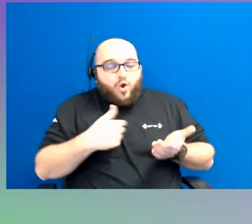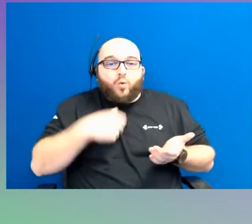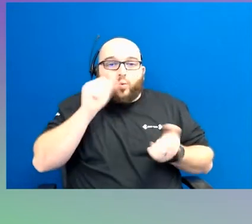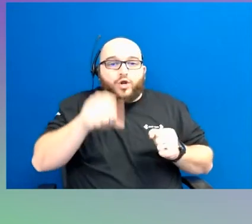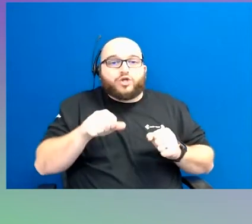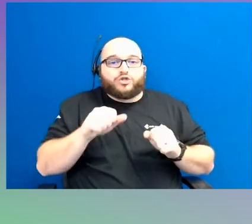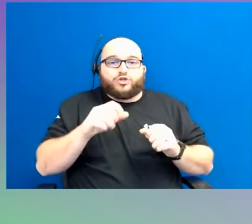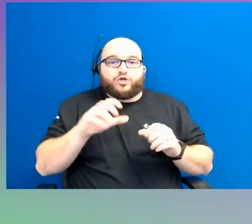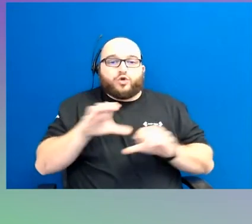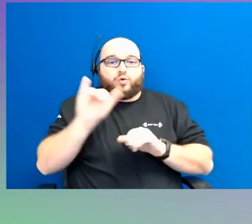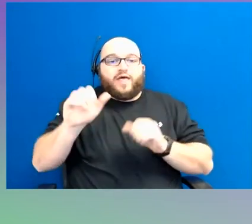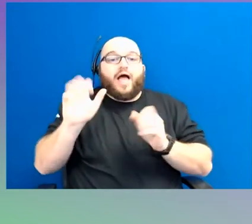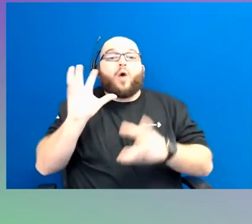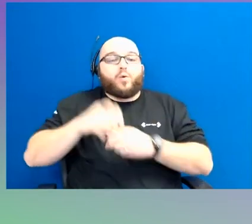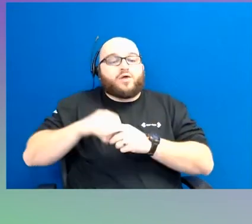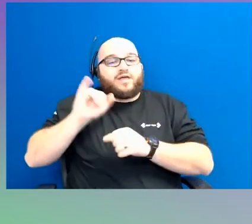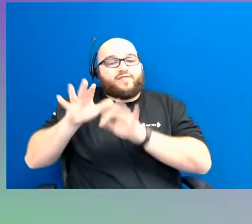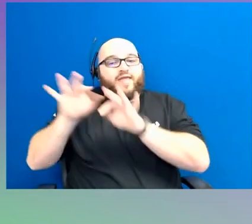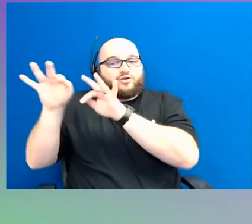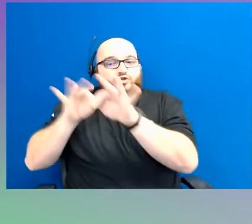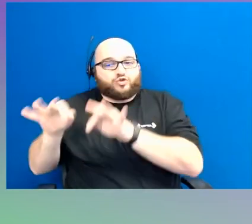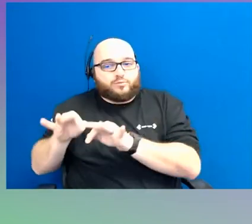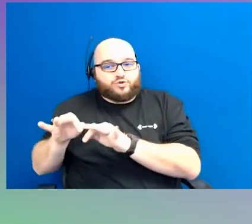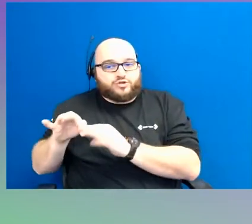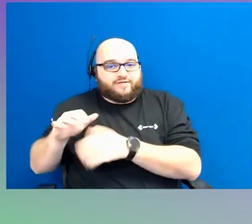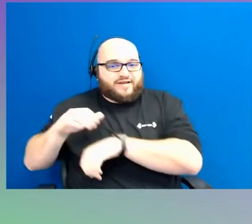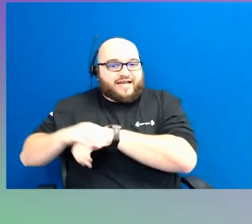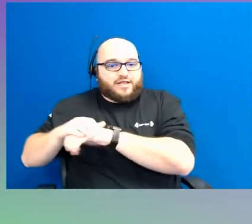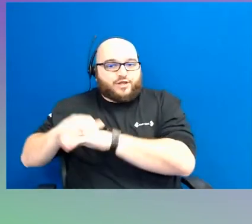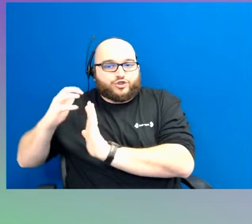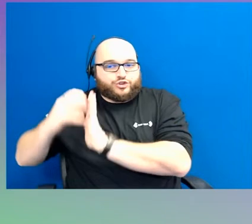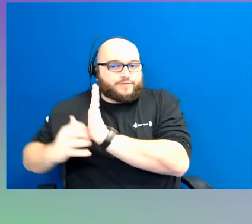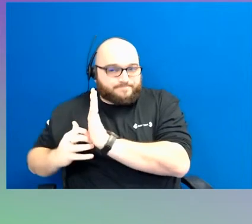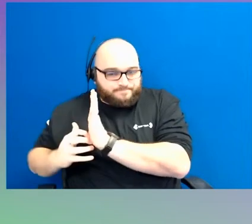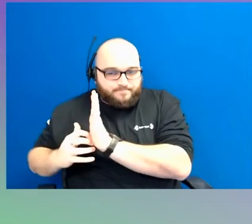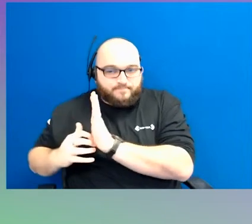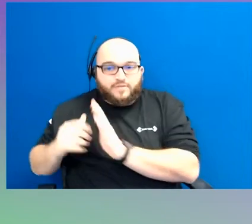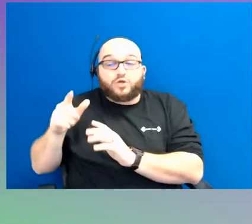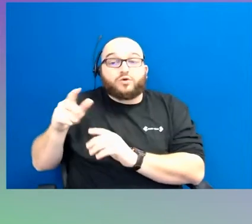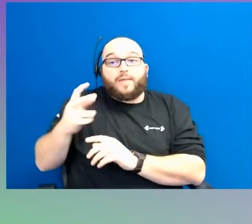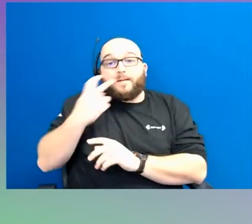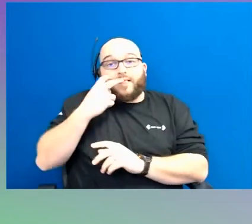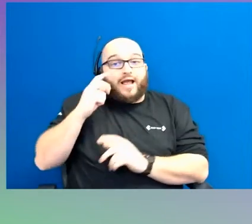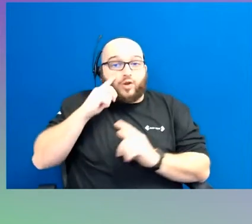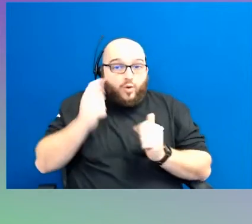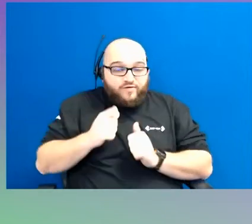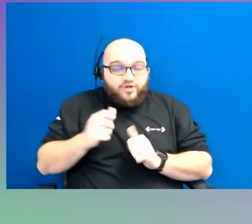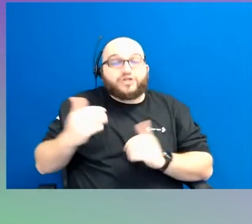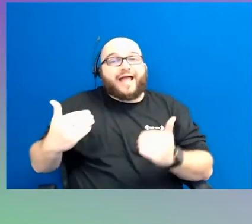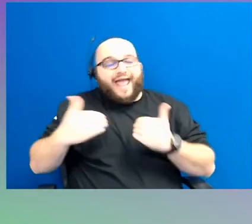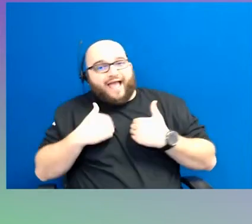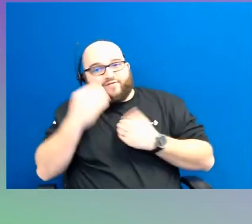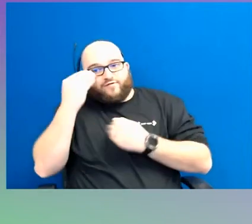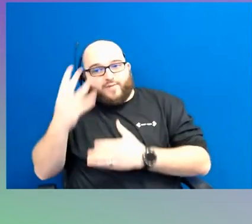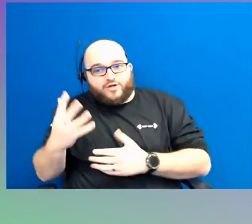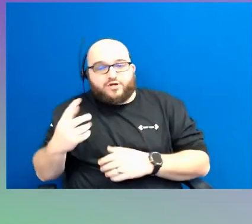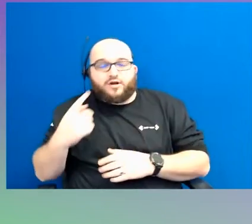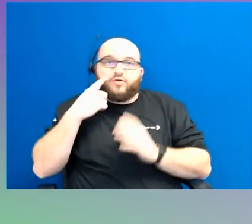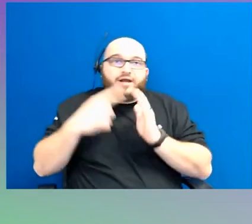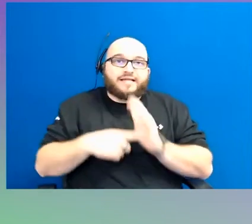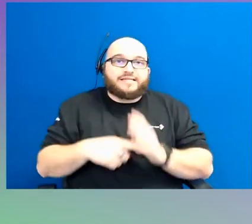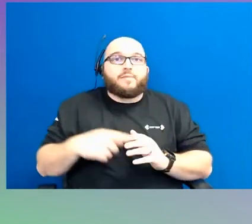and low vision people also have access to that information and know that, you know, the bicycle is missing a